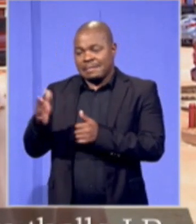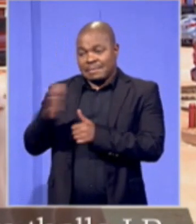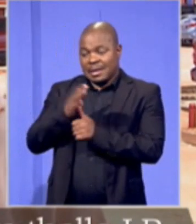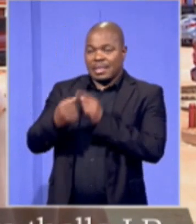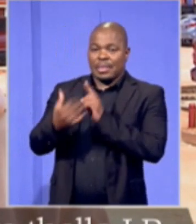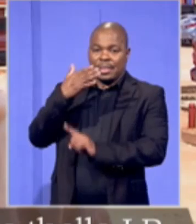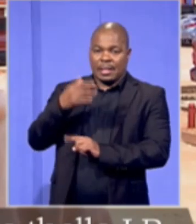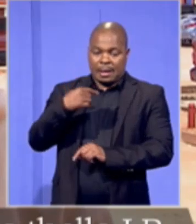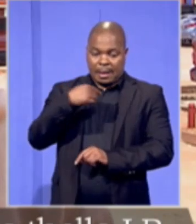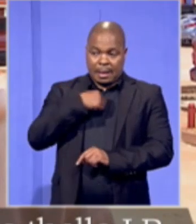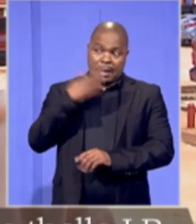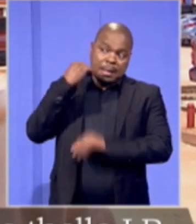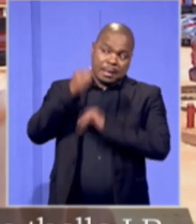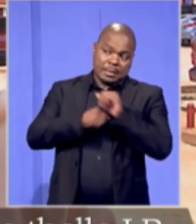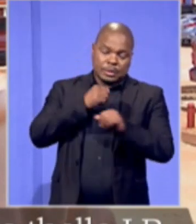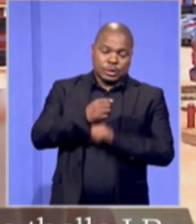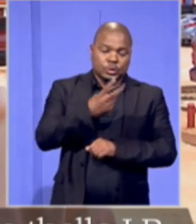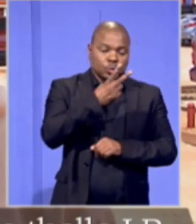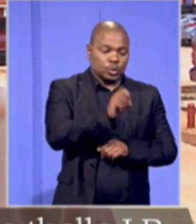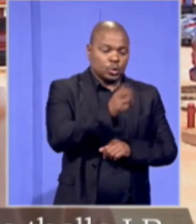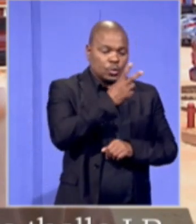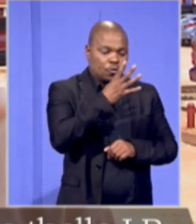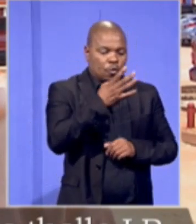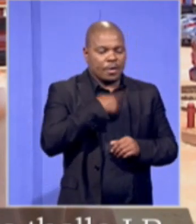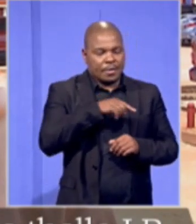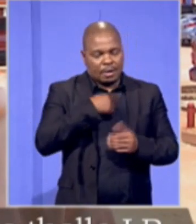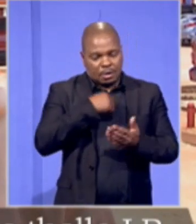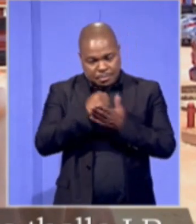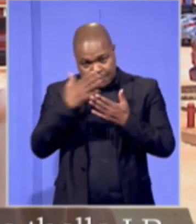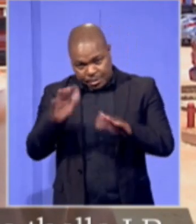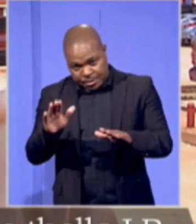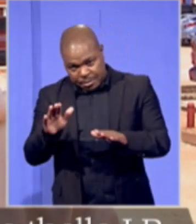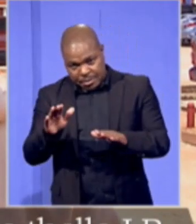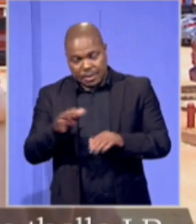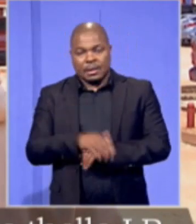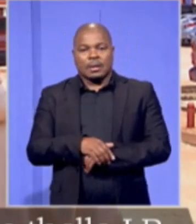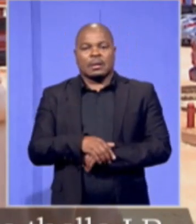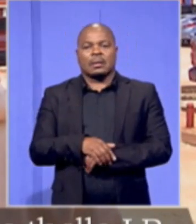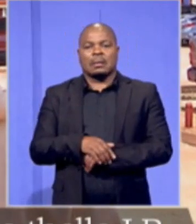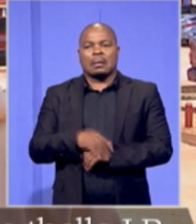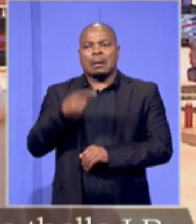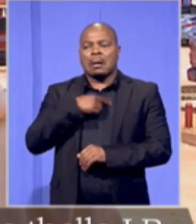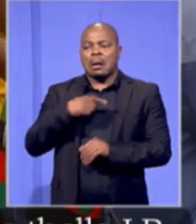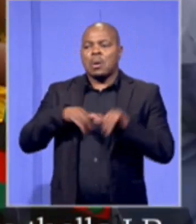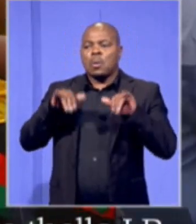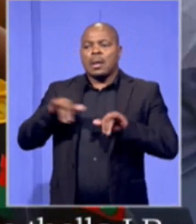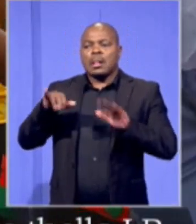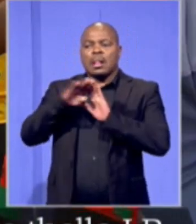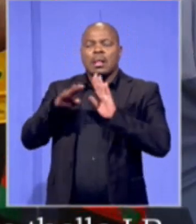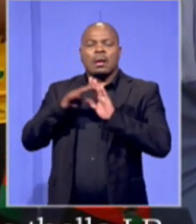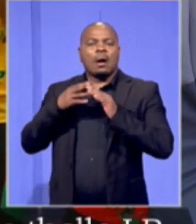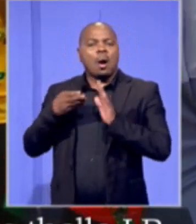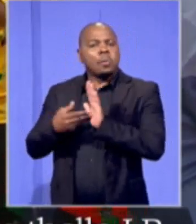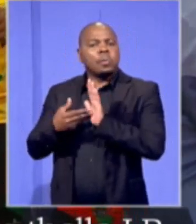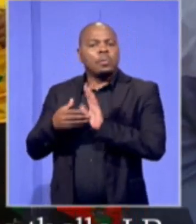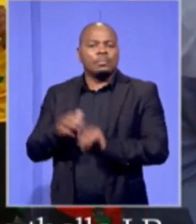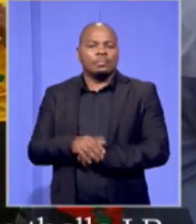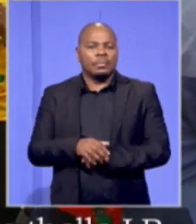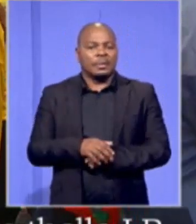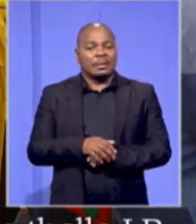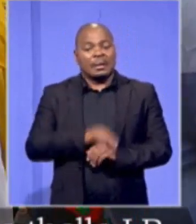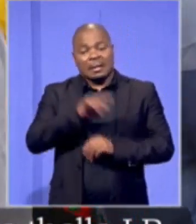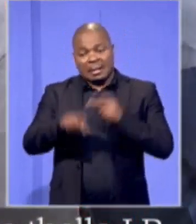I registered last year 2024 and then I was on the waiting list. Mo nakong e nngwe go tsogile